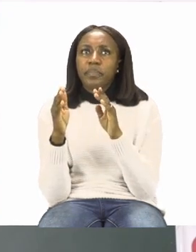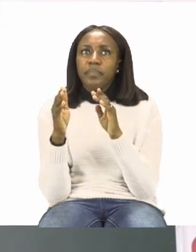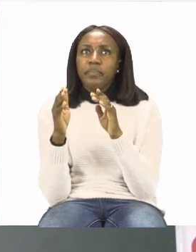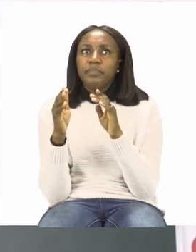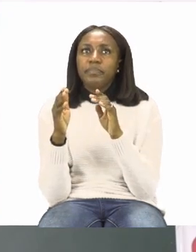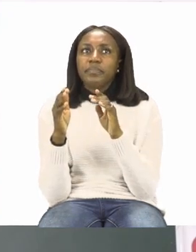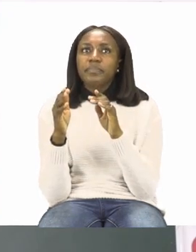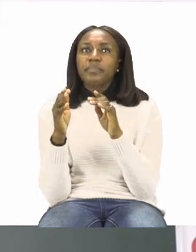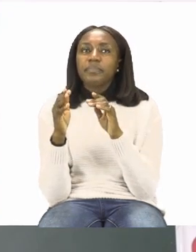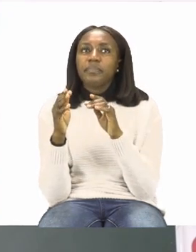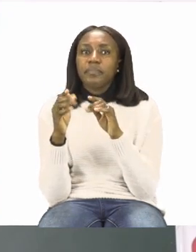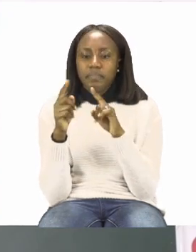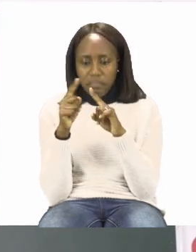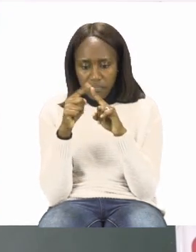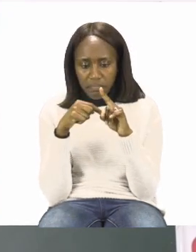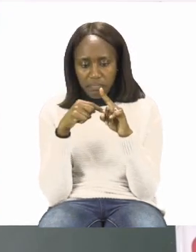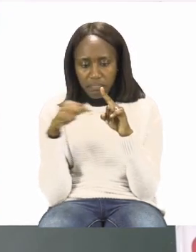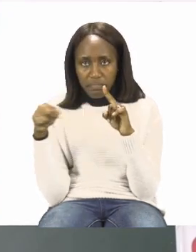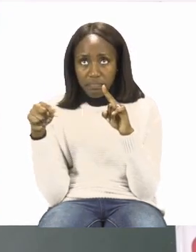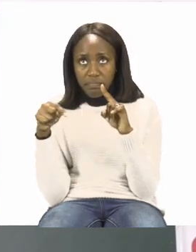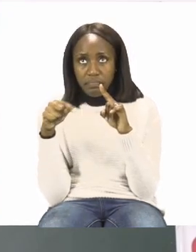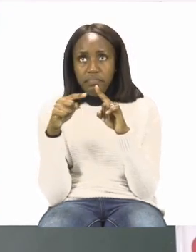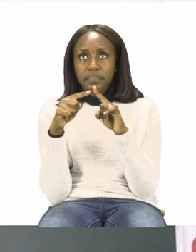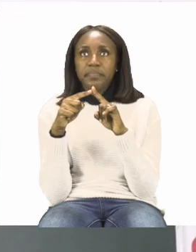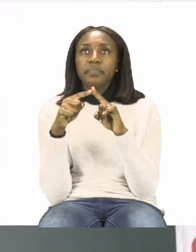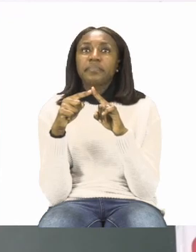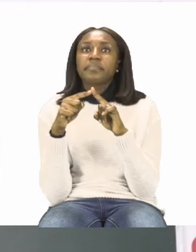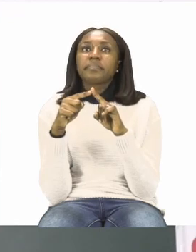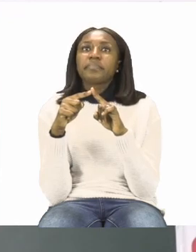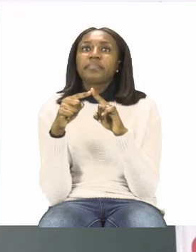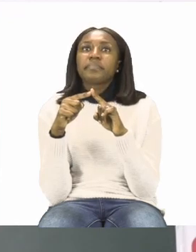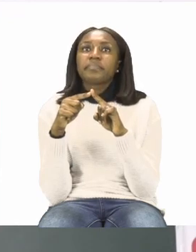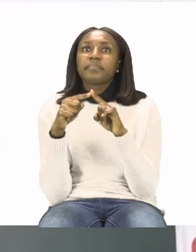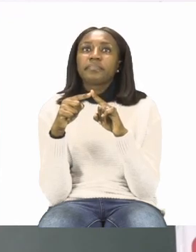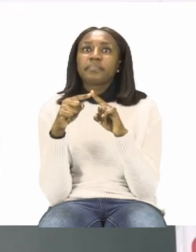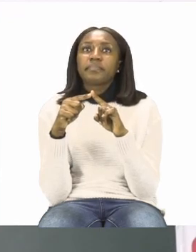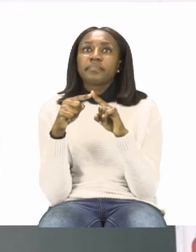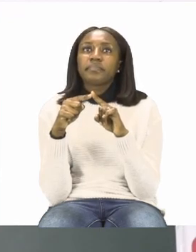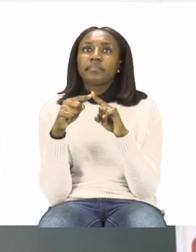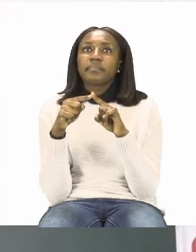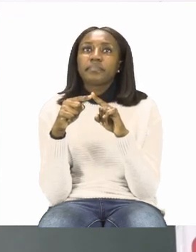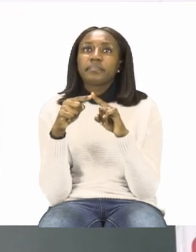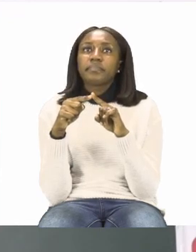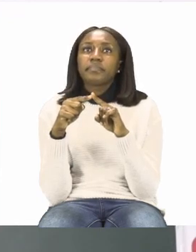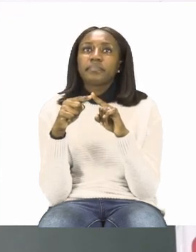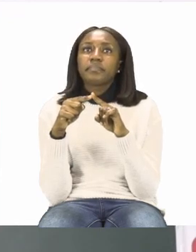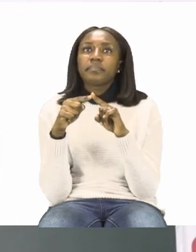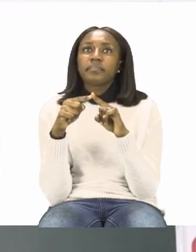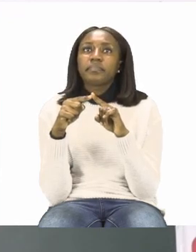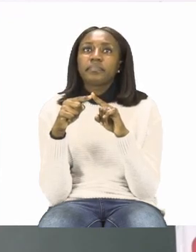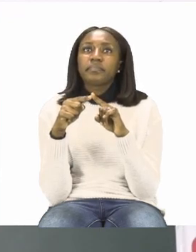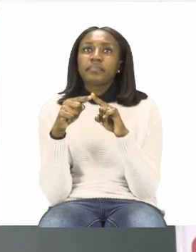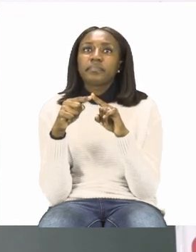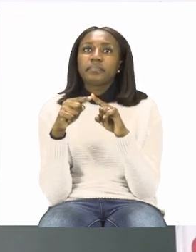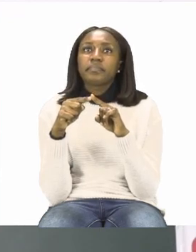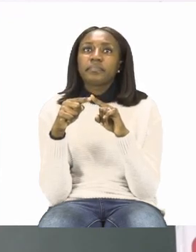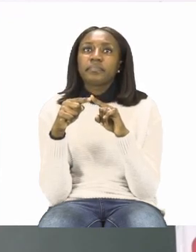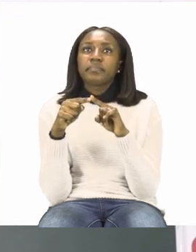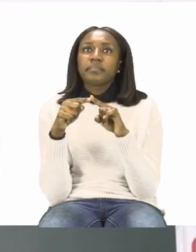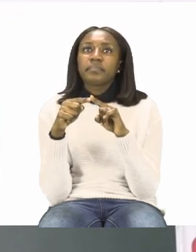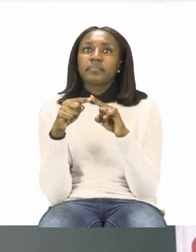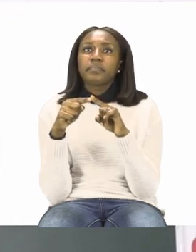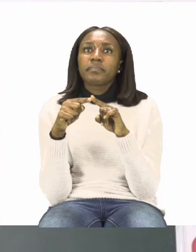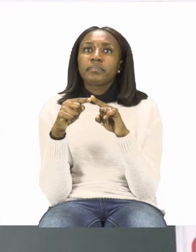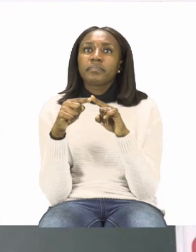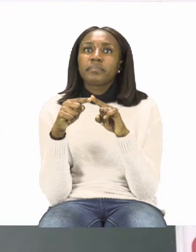If you said a triangle, then good job. To complete the pattern, we have to